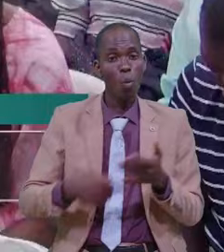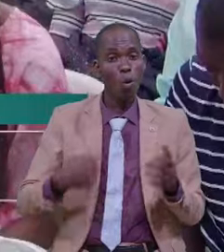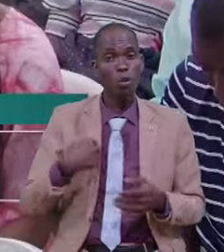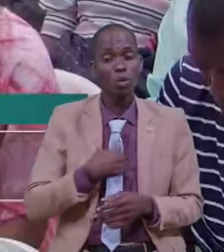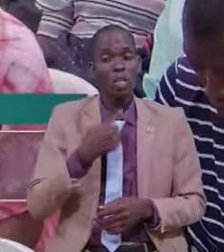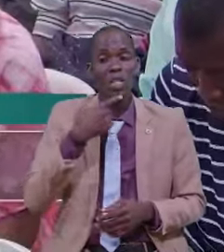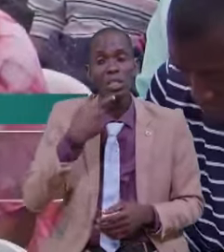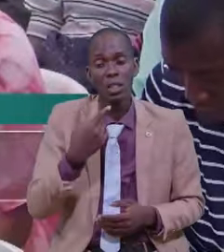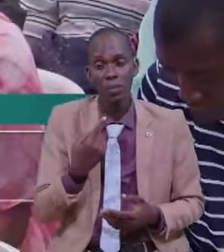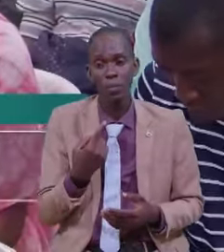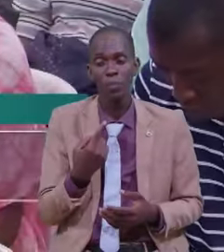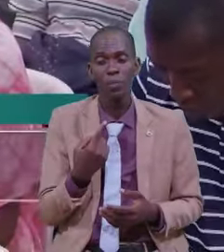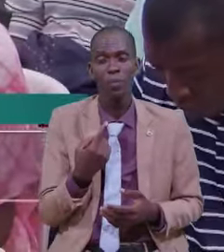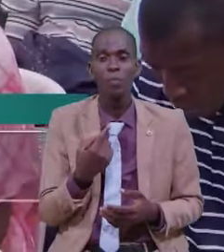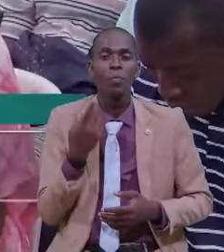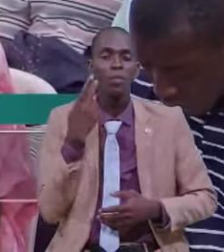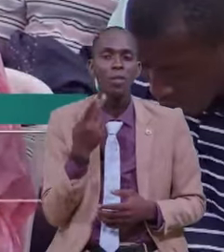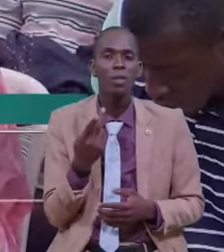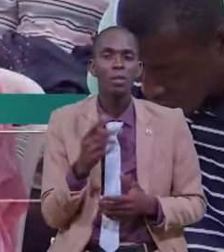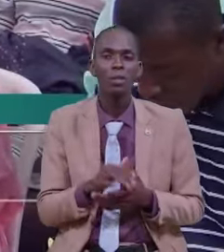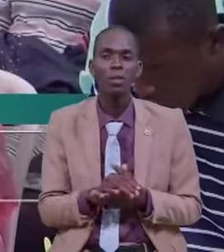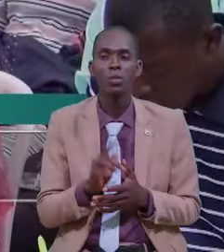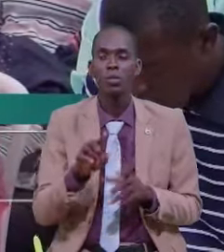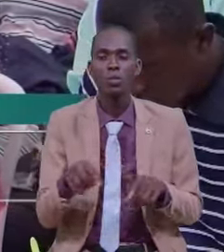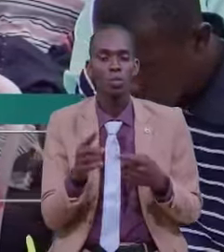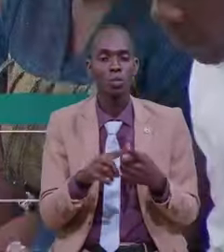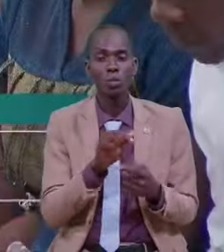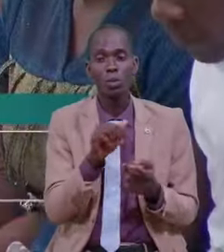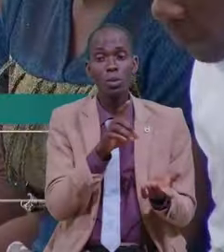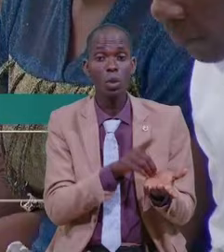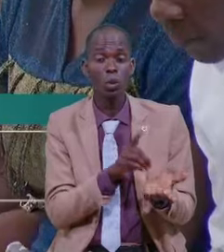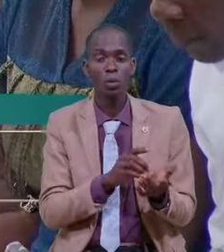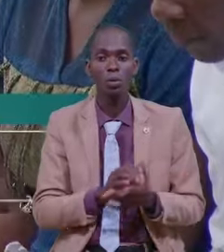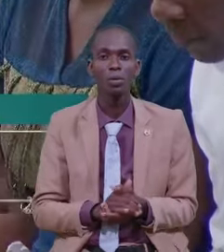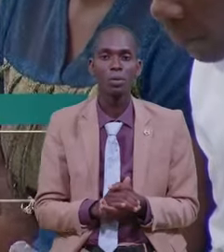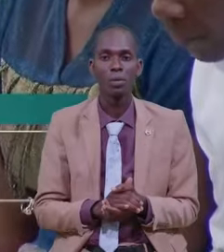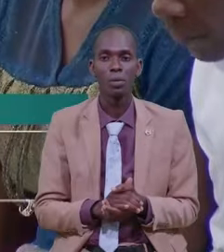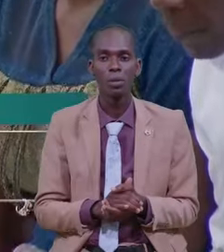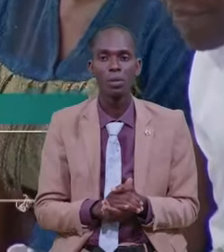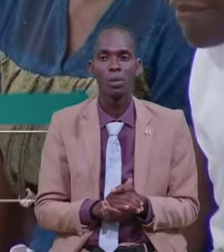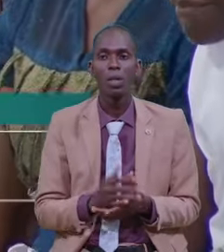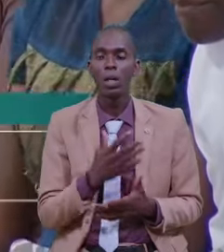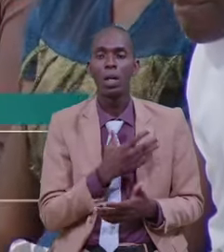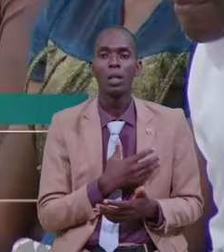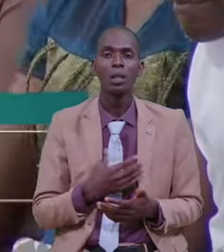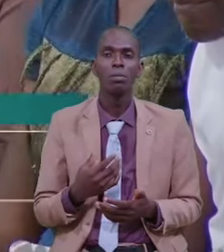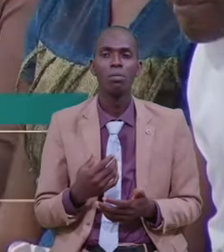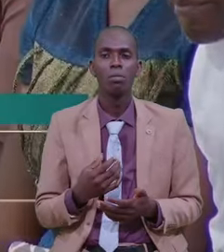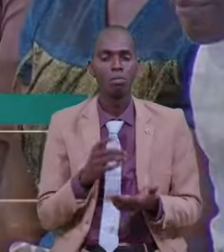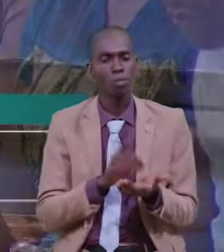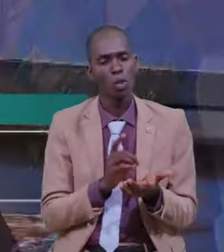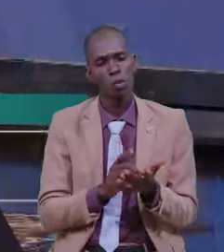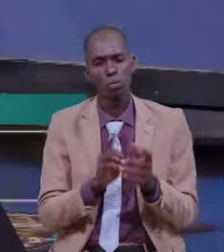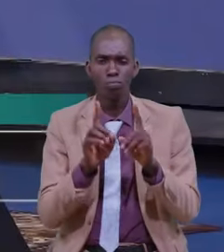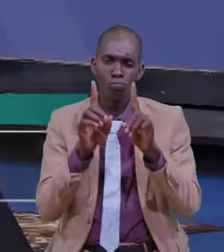what we say. You go to a doctor and he's examined you